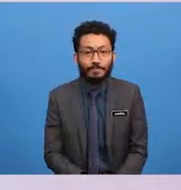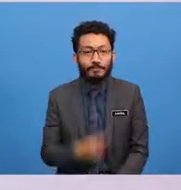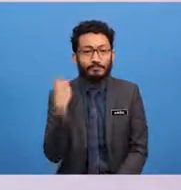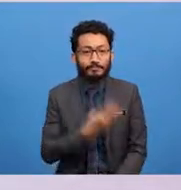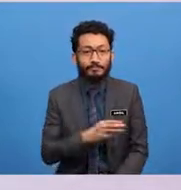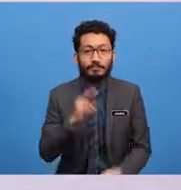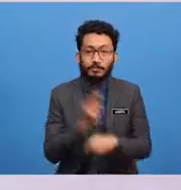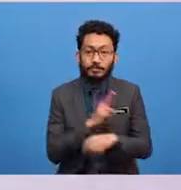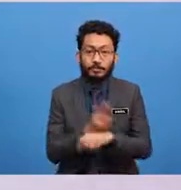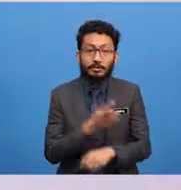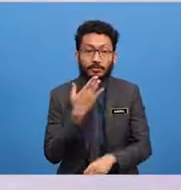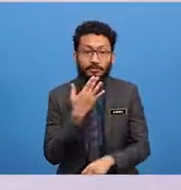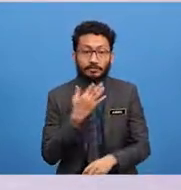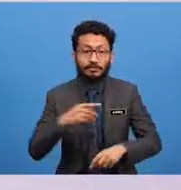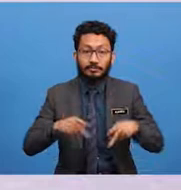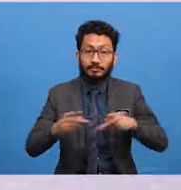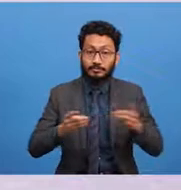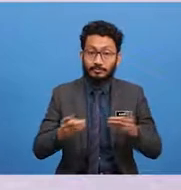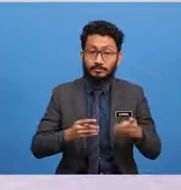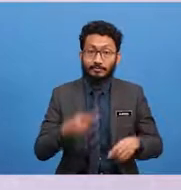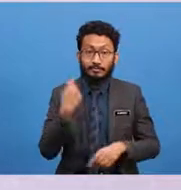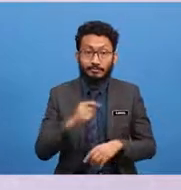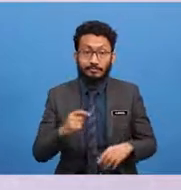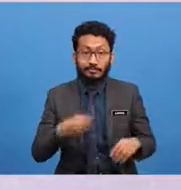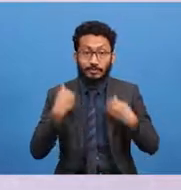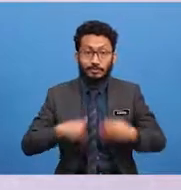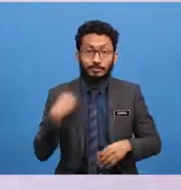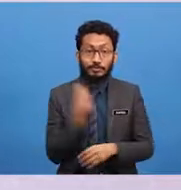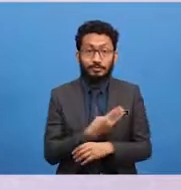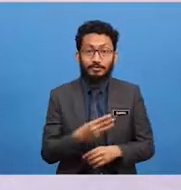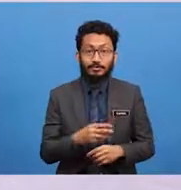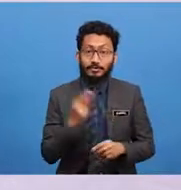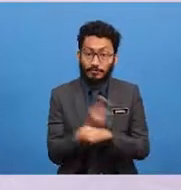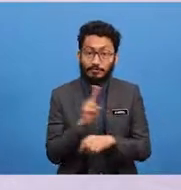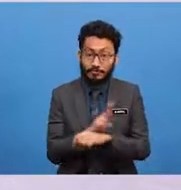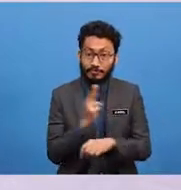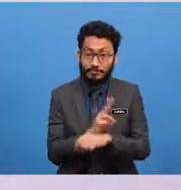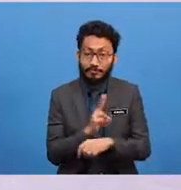use colors to describe the clothes that we wear.